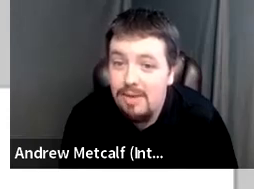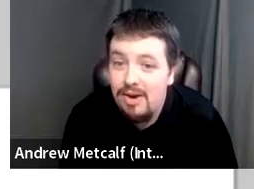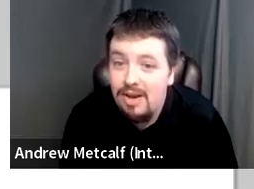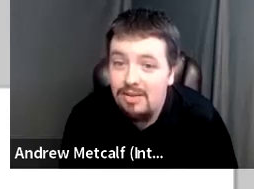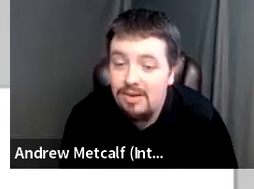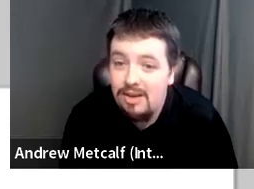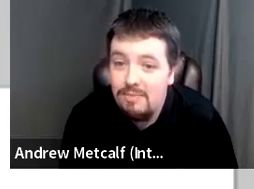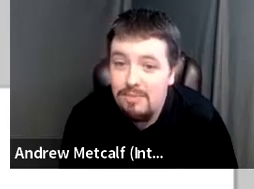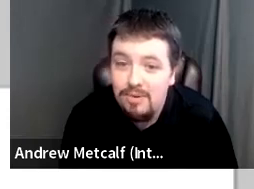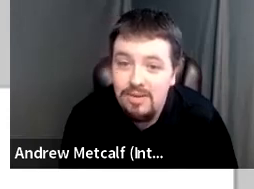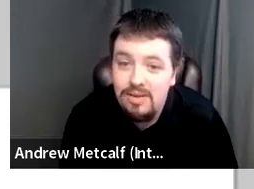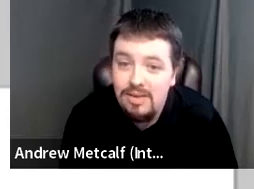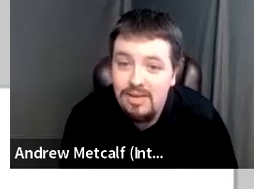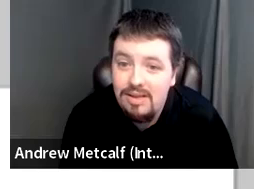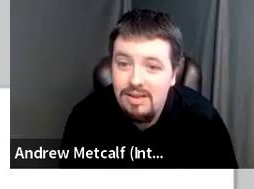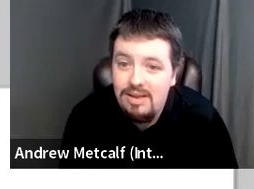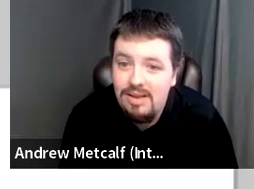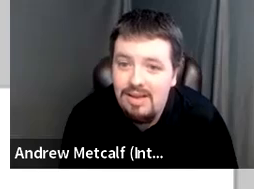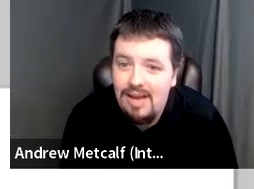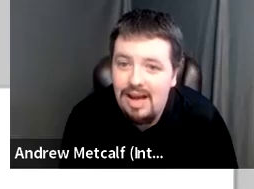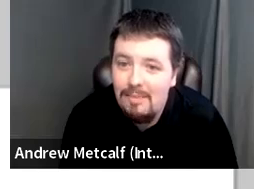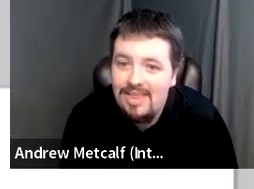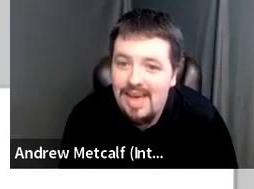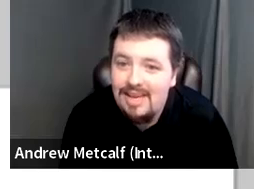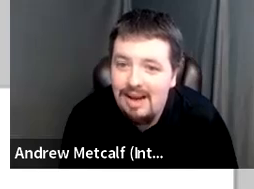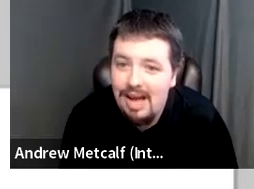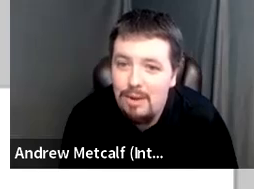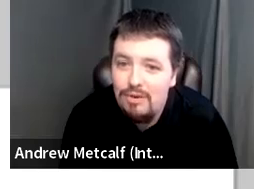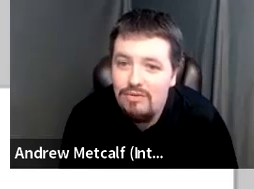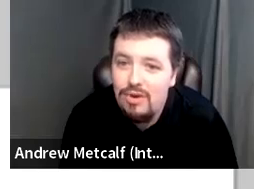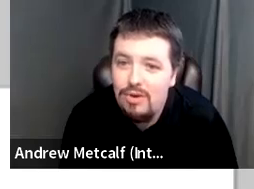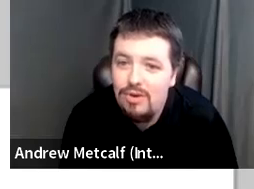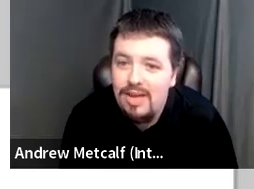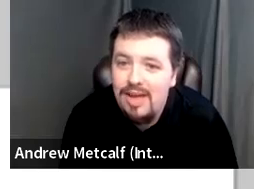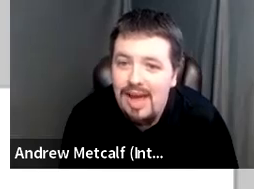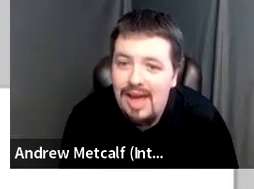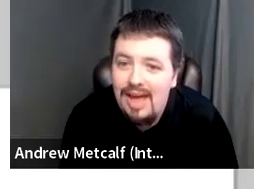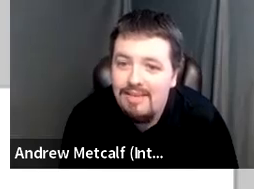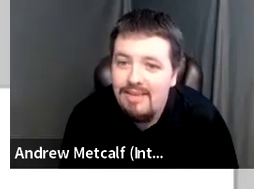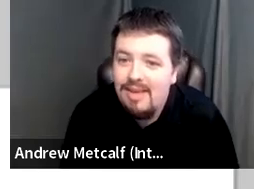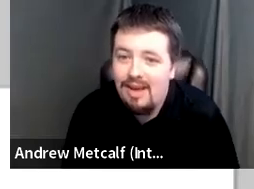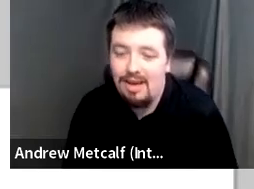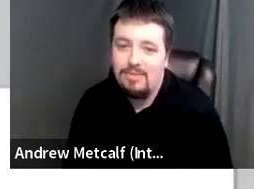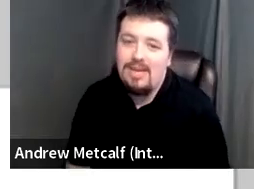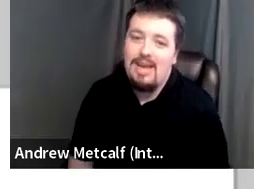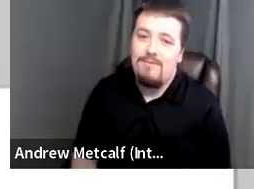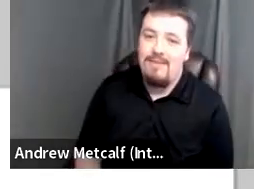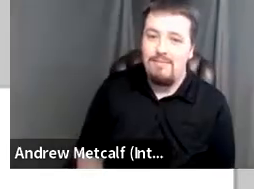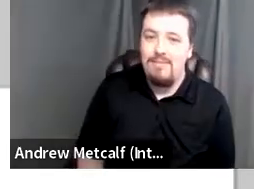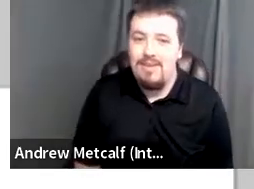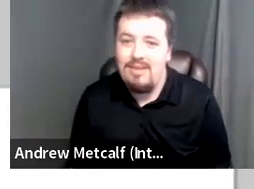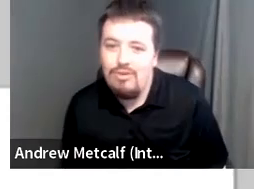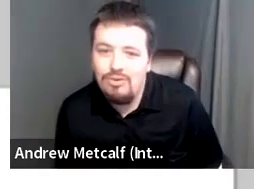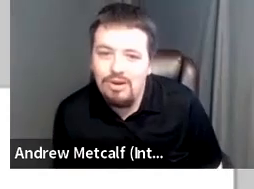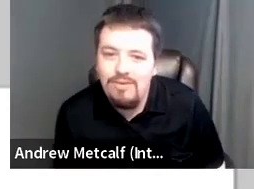not to marry other deaf people. At that time, it was viewed as